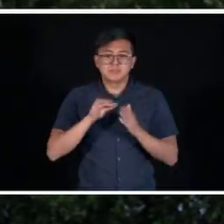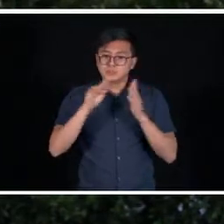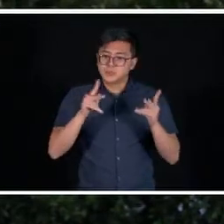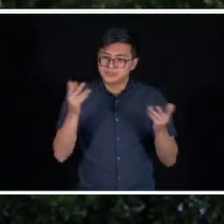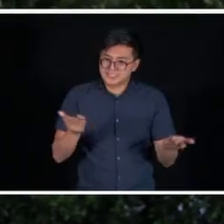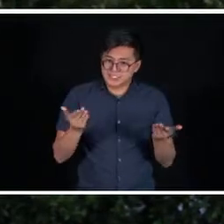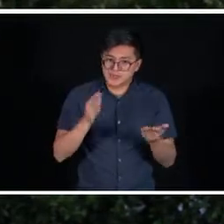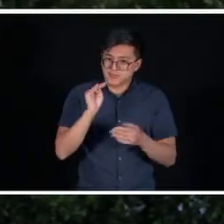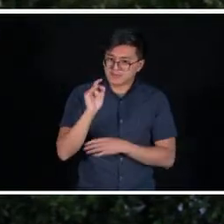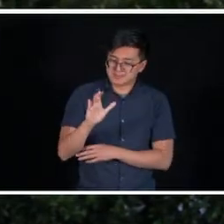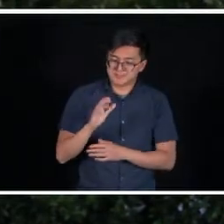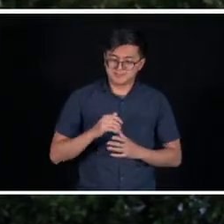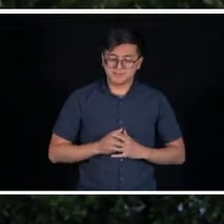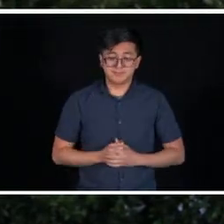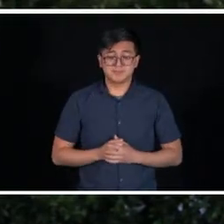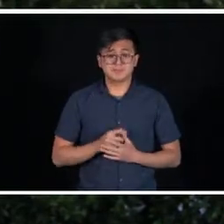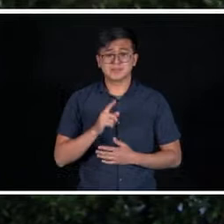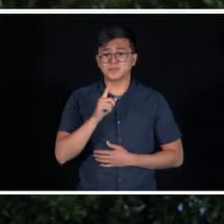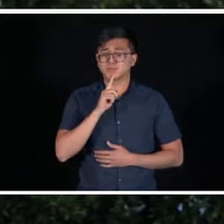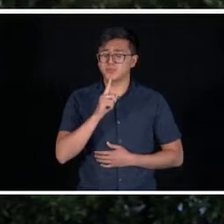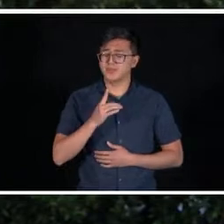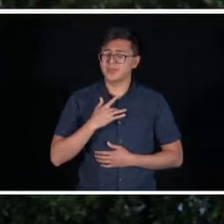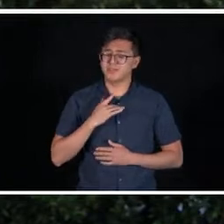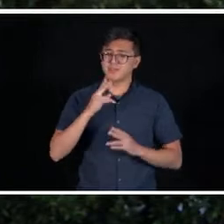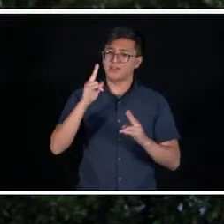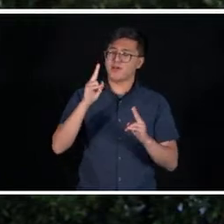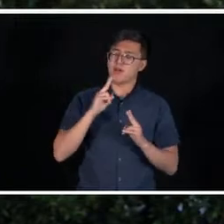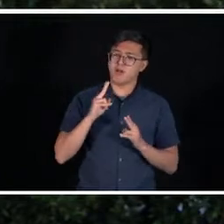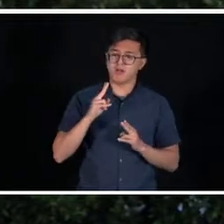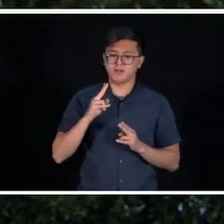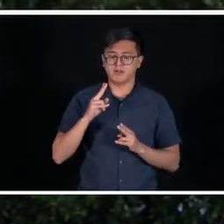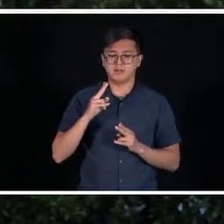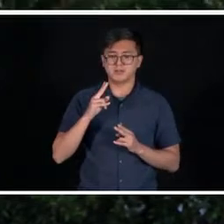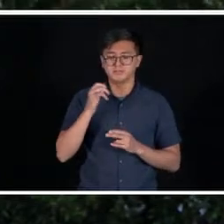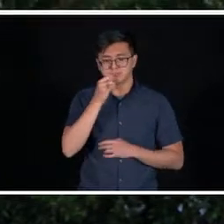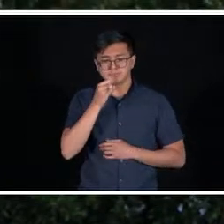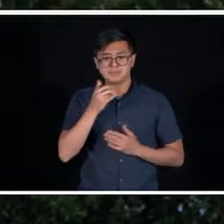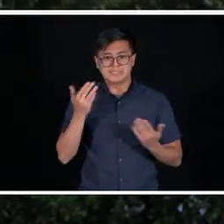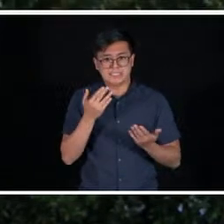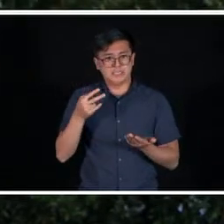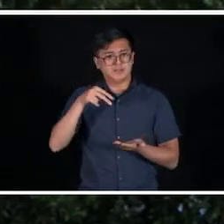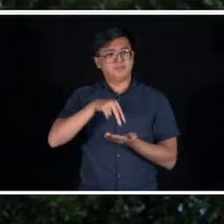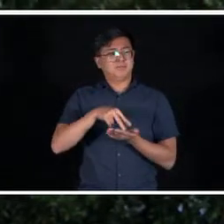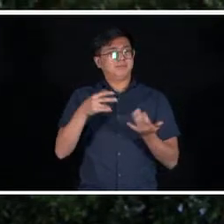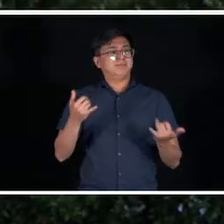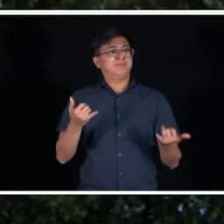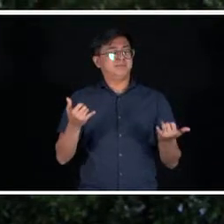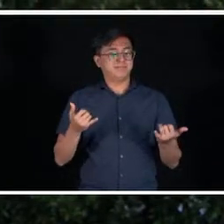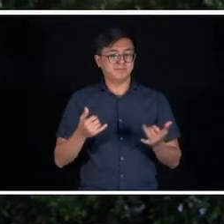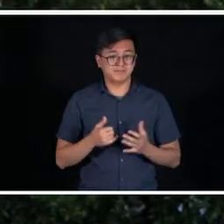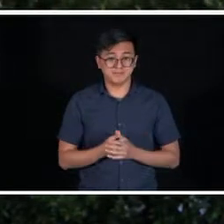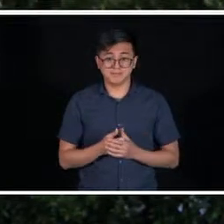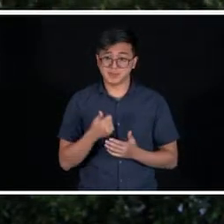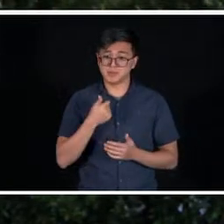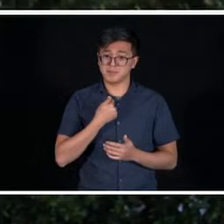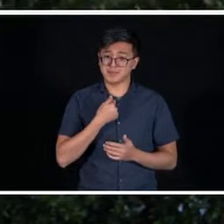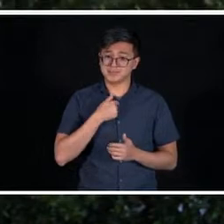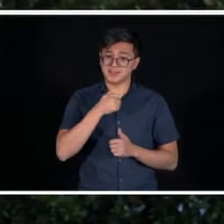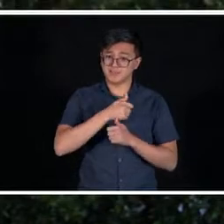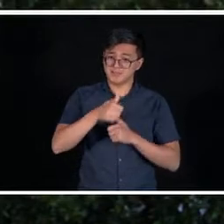SAC. It's an absolute honor and privilege to stand before you today as an alumnus